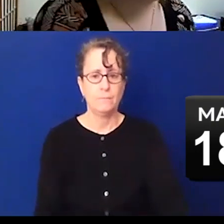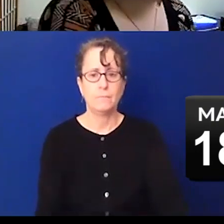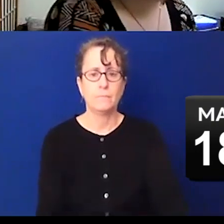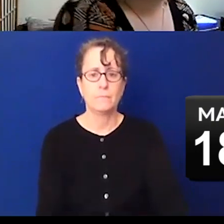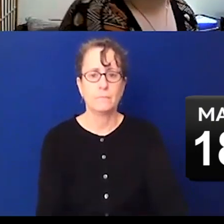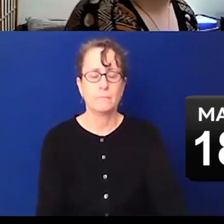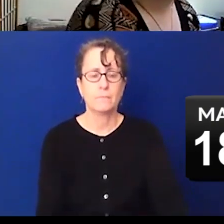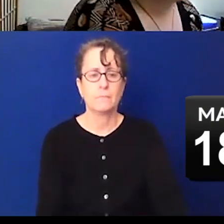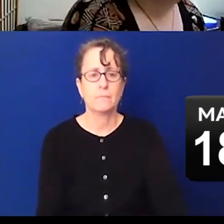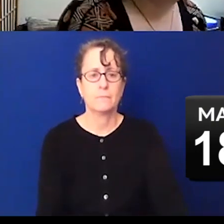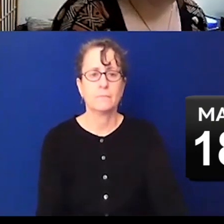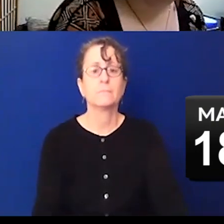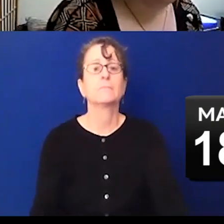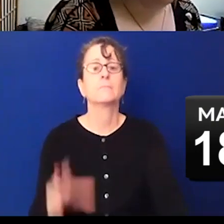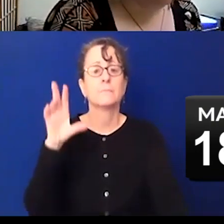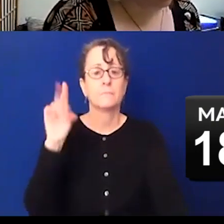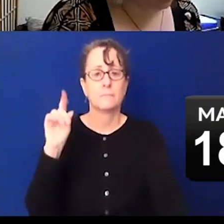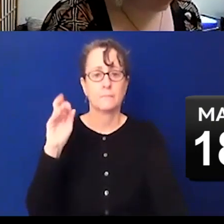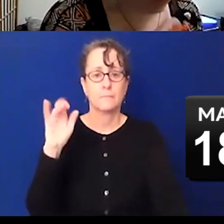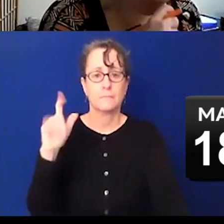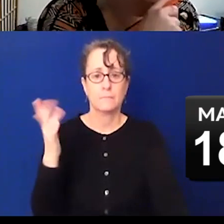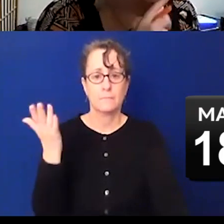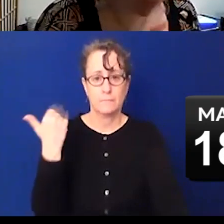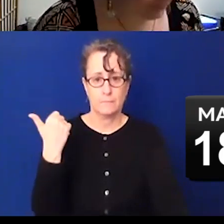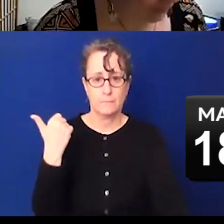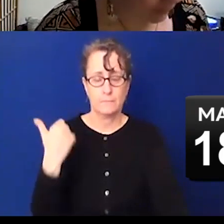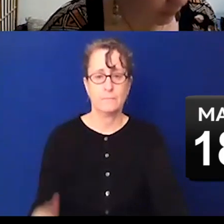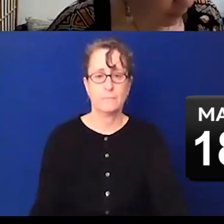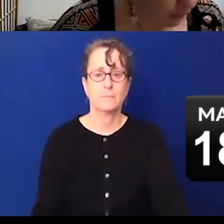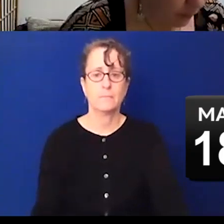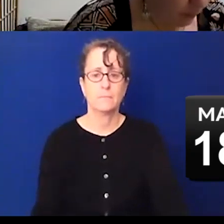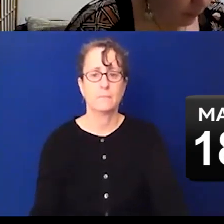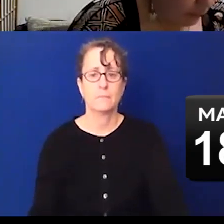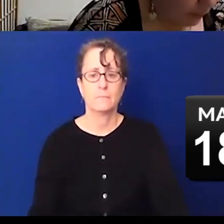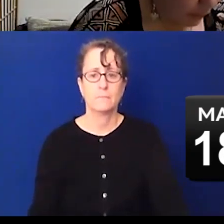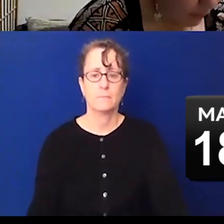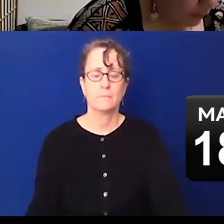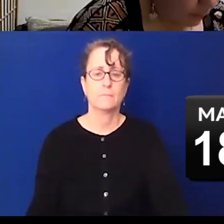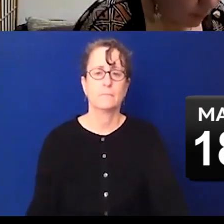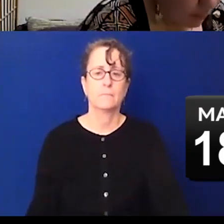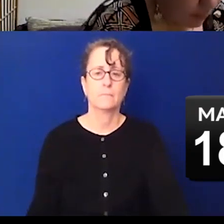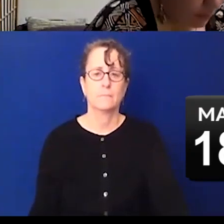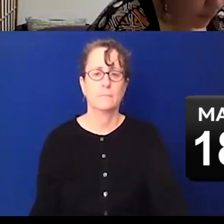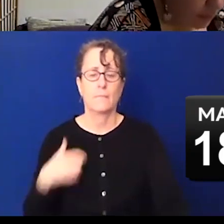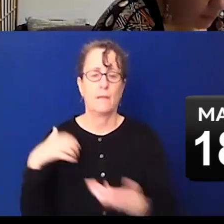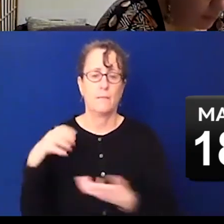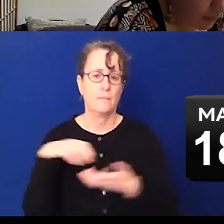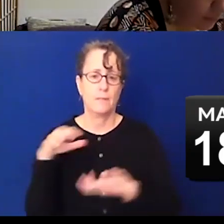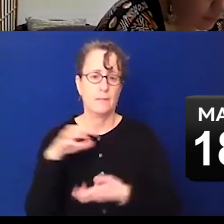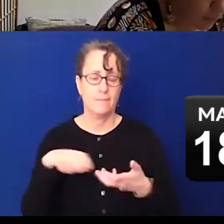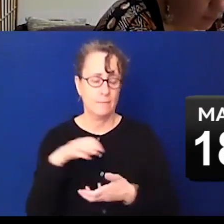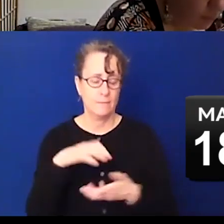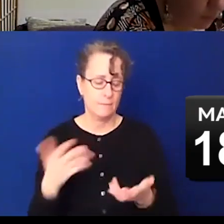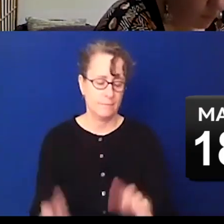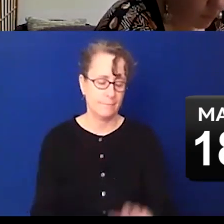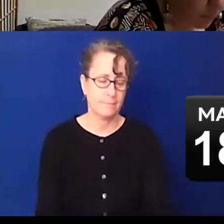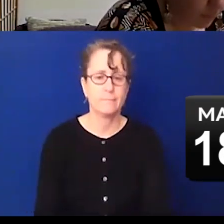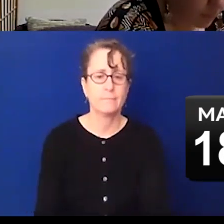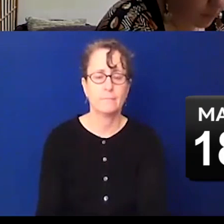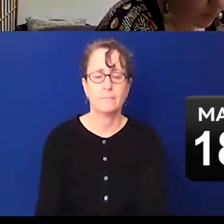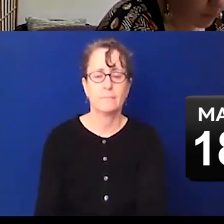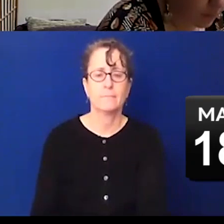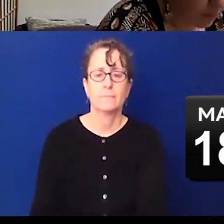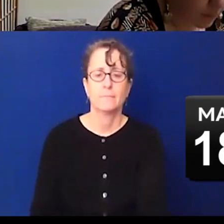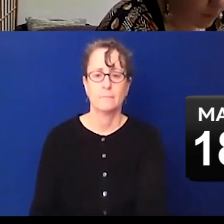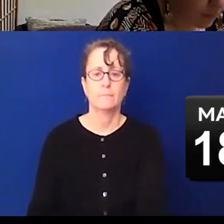Well, Daniel will read it. Do you want a minute to get it? Well, I'm confused what I'm looking at that's different than maybe.